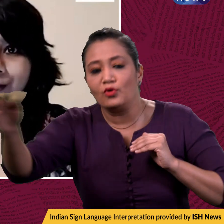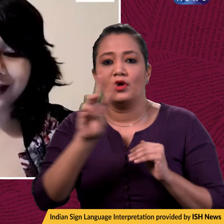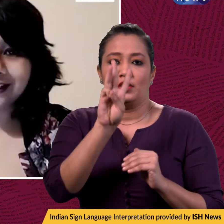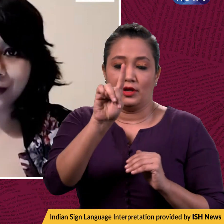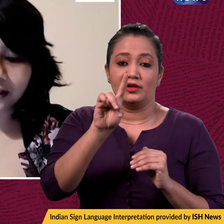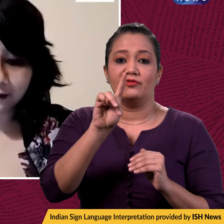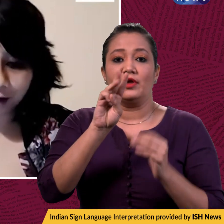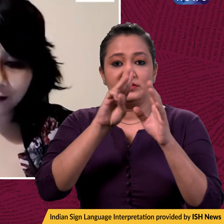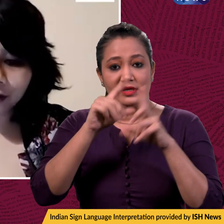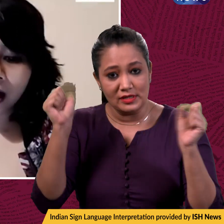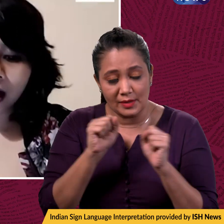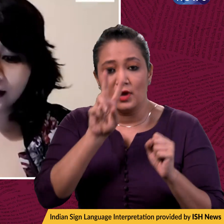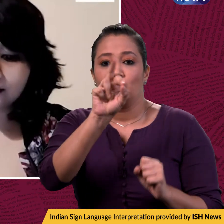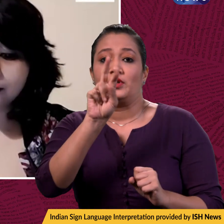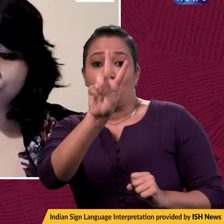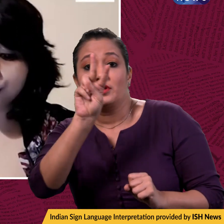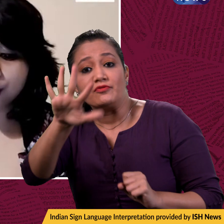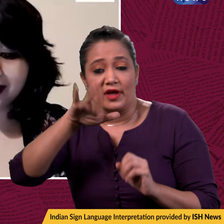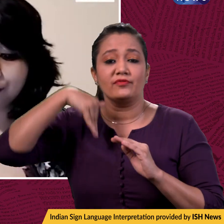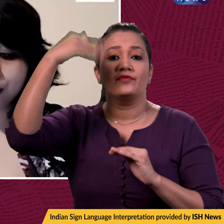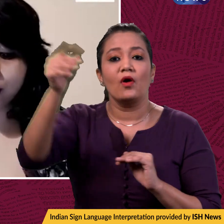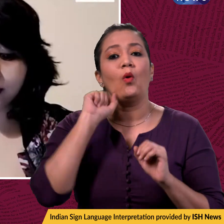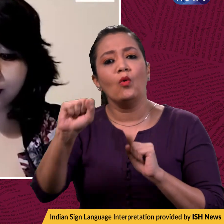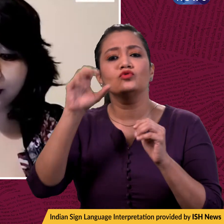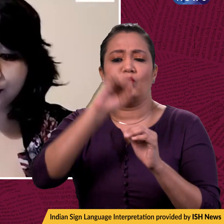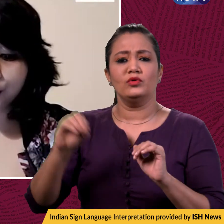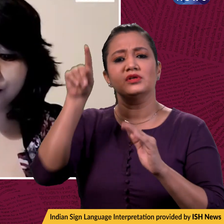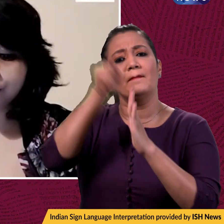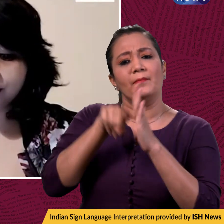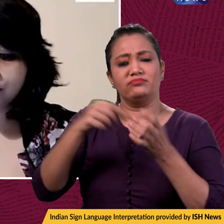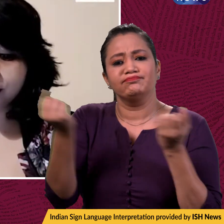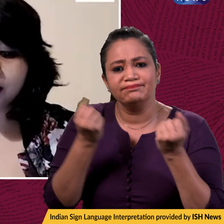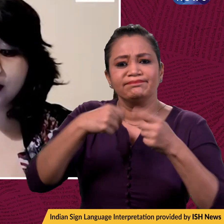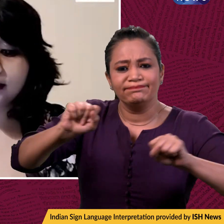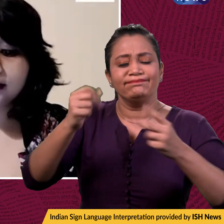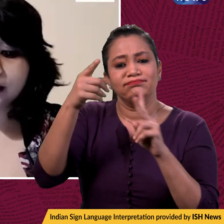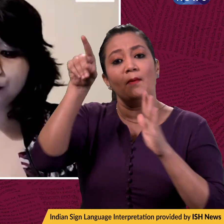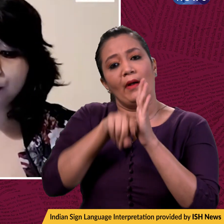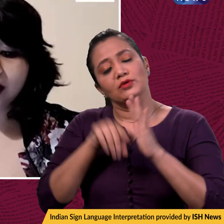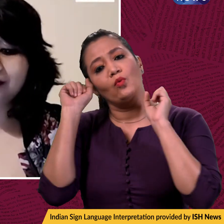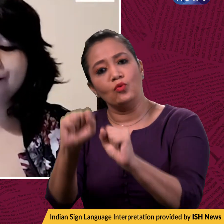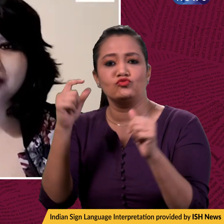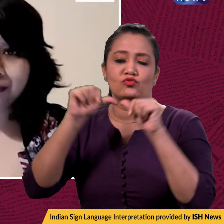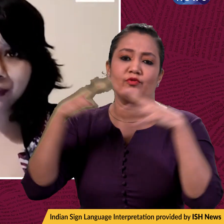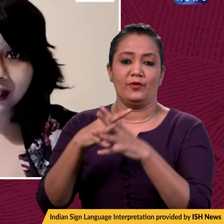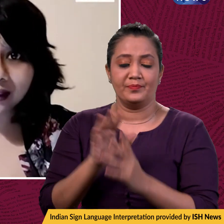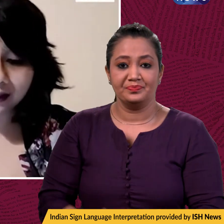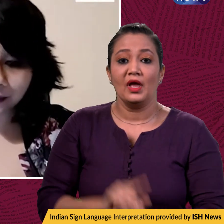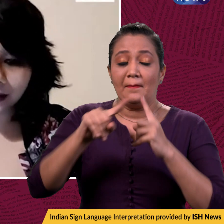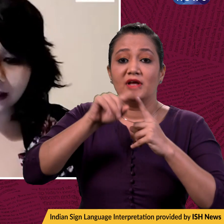December 2025. Under the Odisha Electric Vehicle Policy 2021, the state will provide